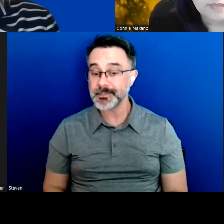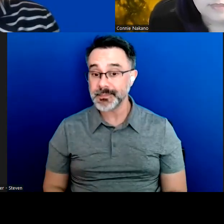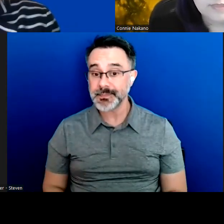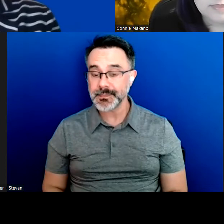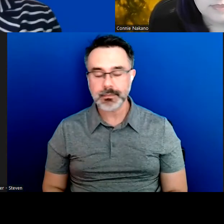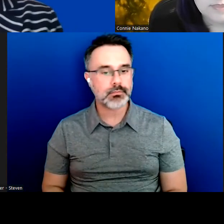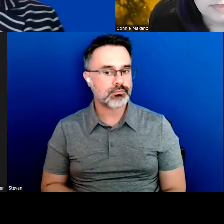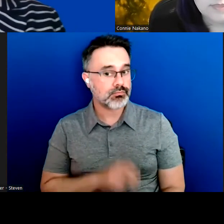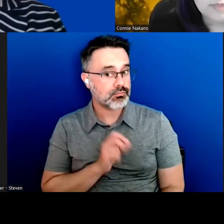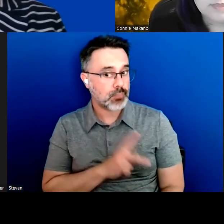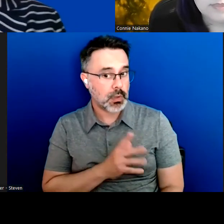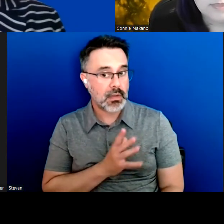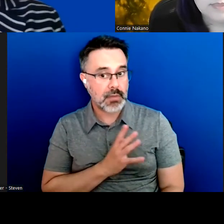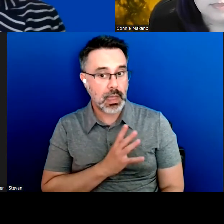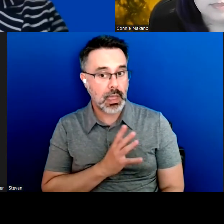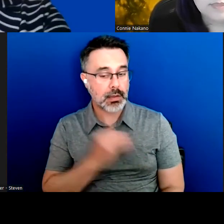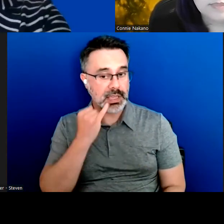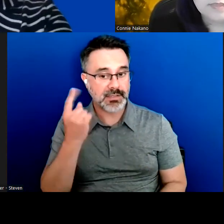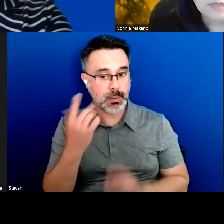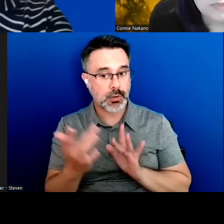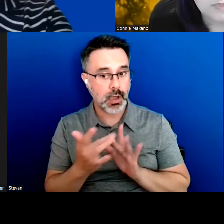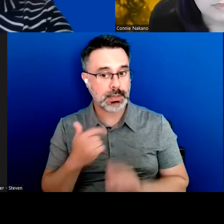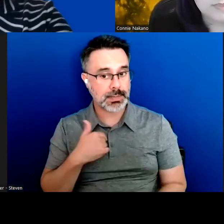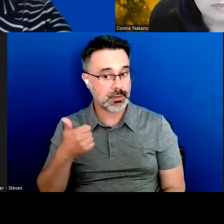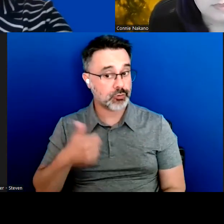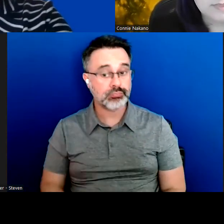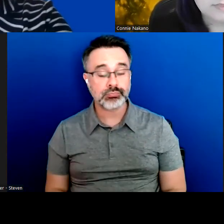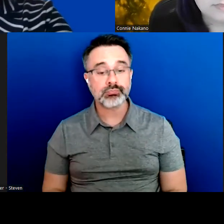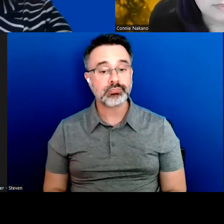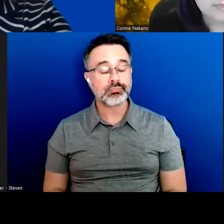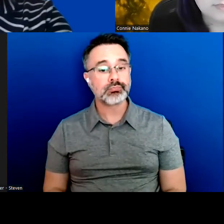Okay, that would be fine if somebody contact me, perhaps.